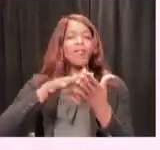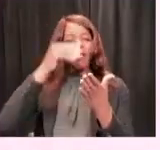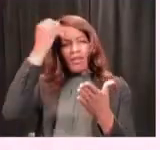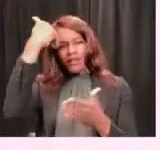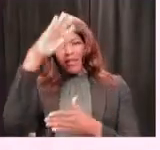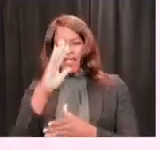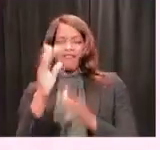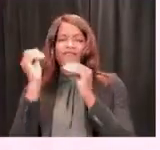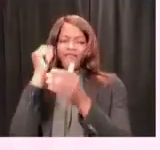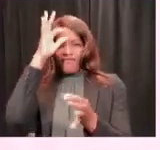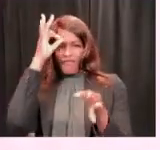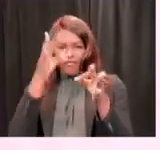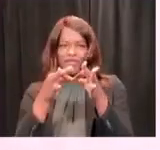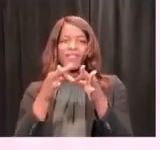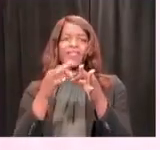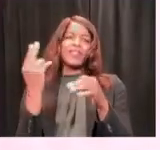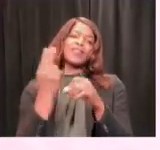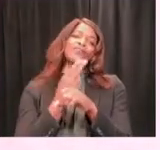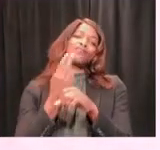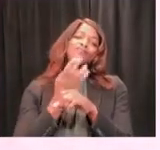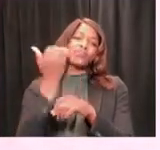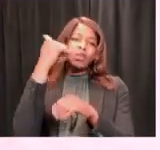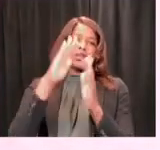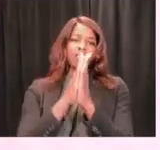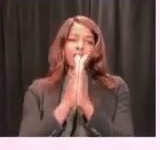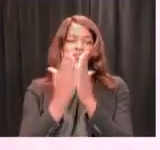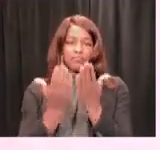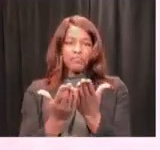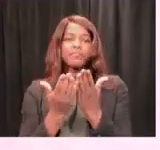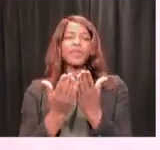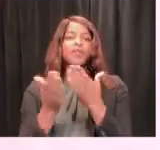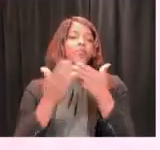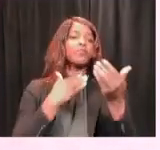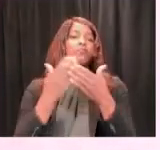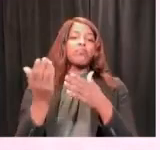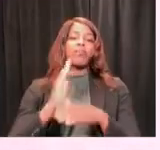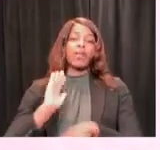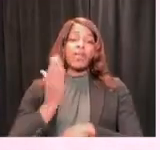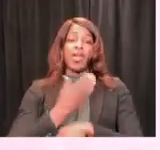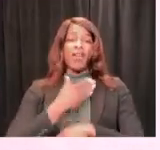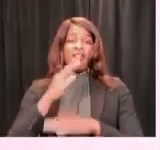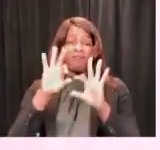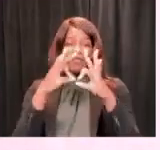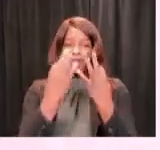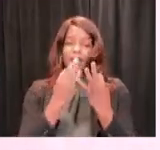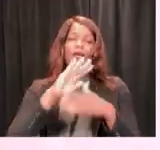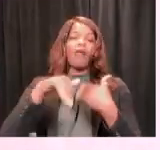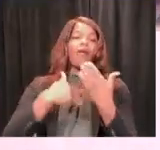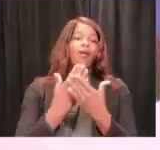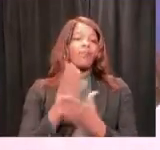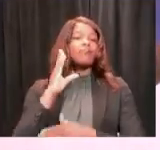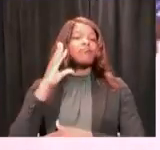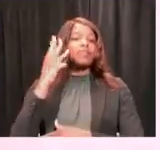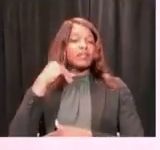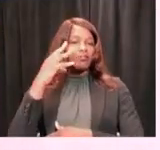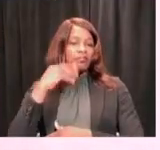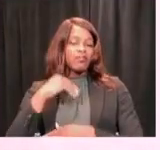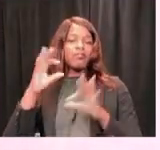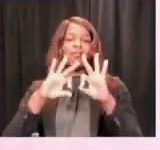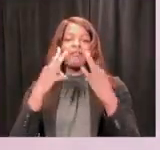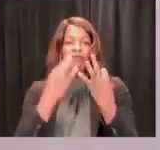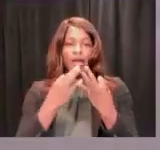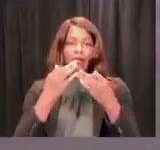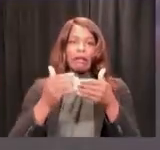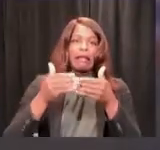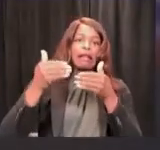So whether we are single or whether we are, no matter what our stage of family may be, all of us have family and extended family, right?